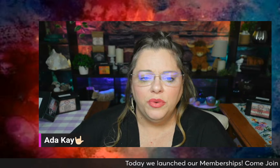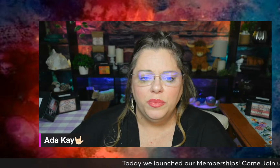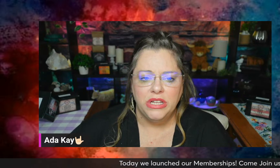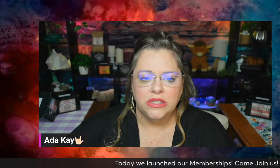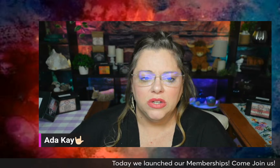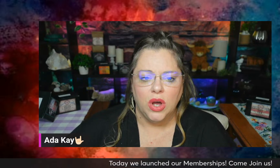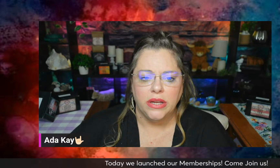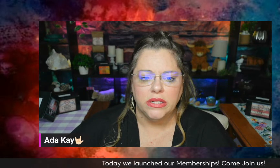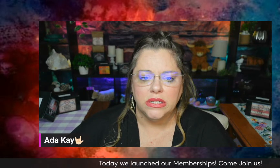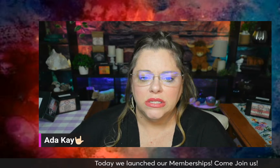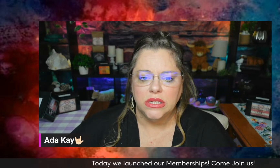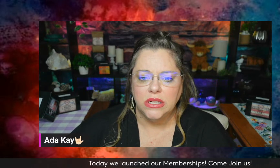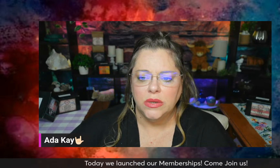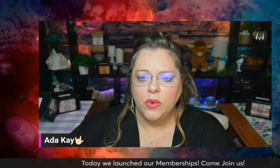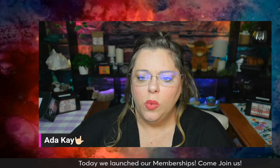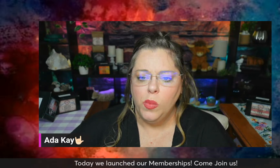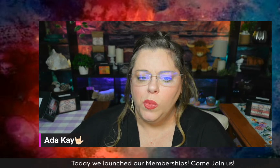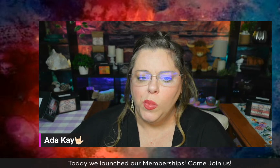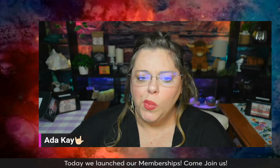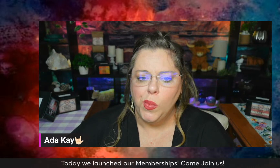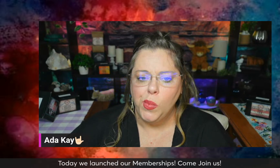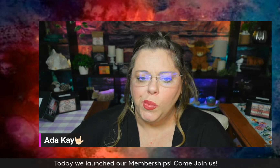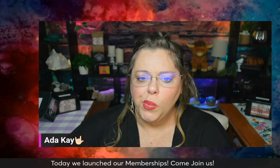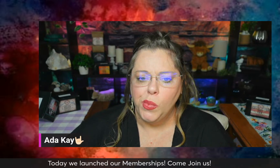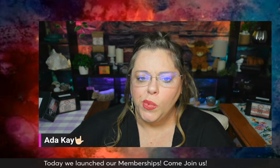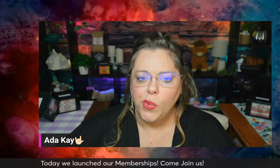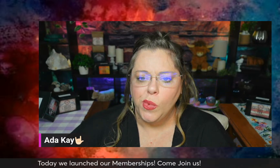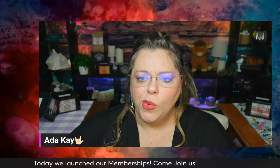one of them is not. Let's see.